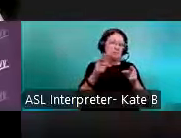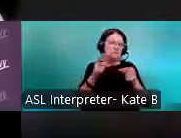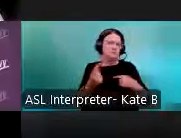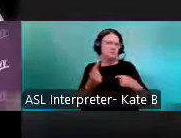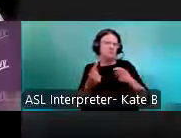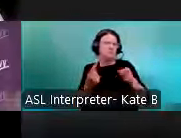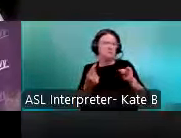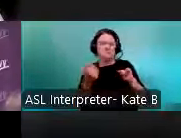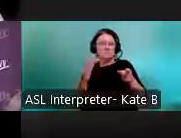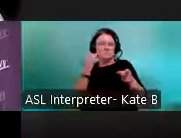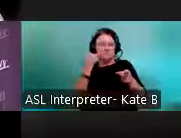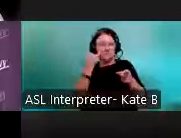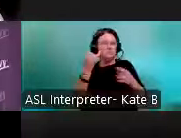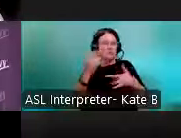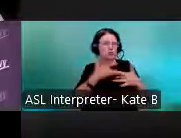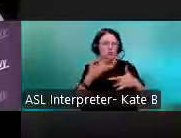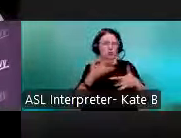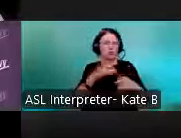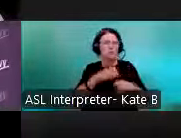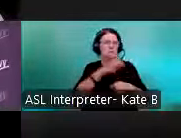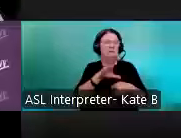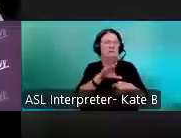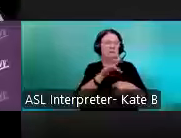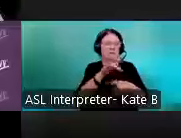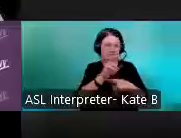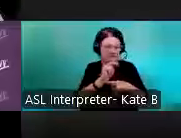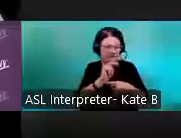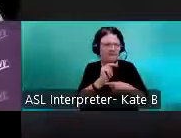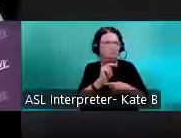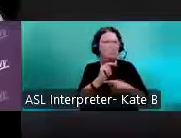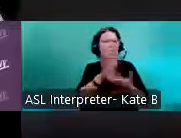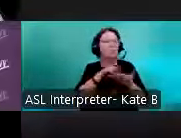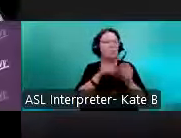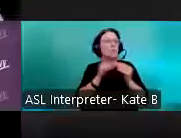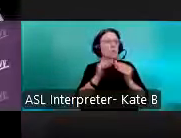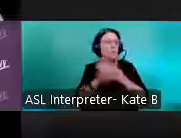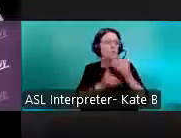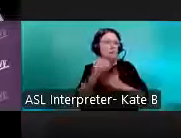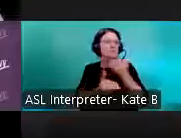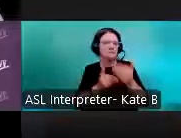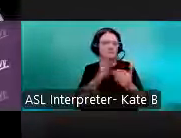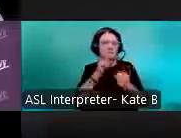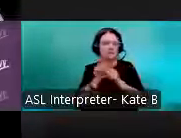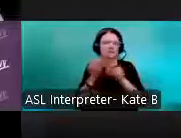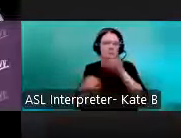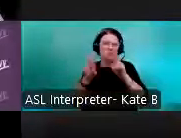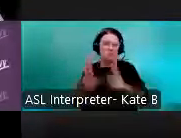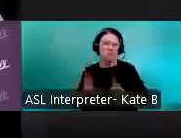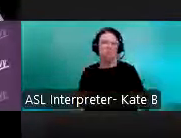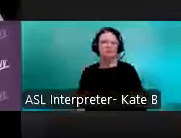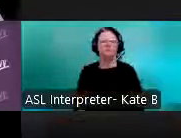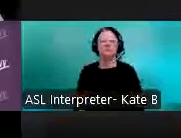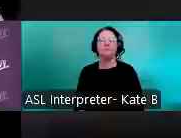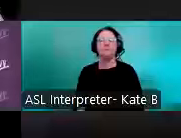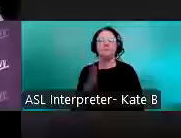a concerned citizen who wants to go and learn more about the process to be an observer.